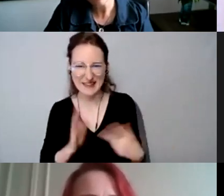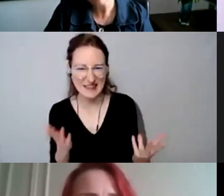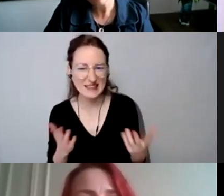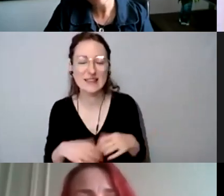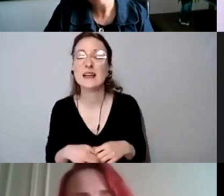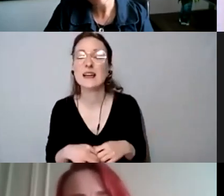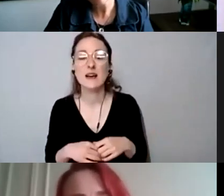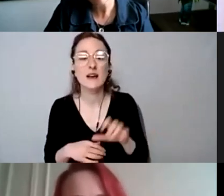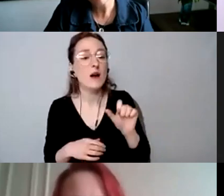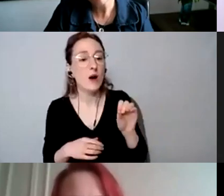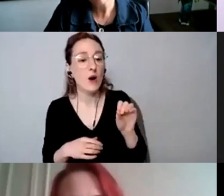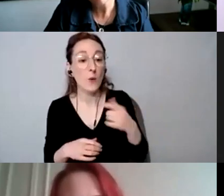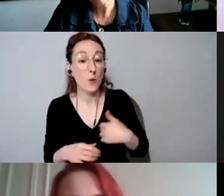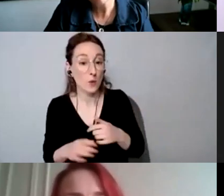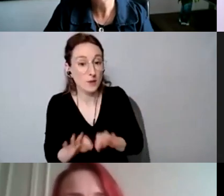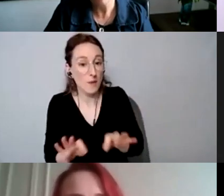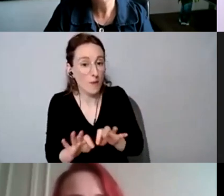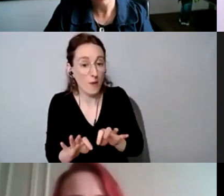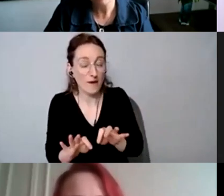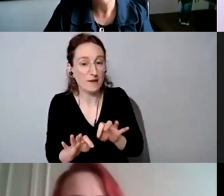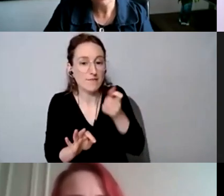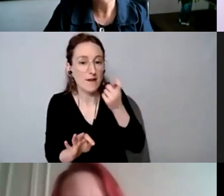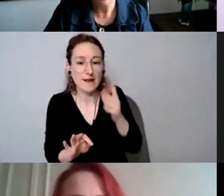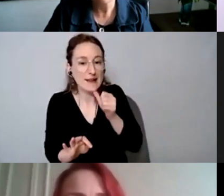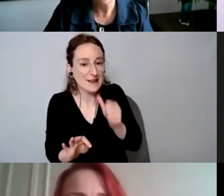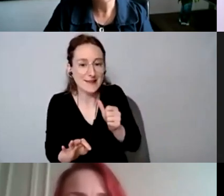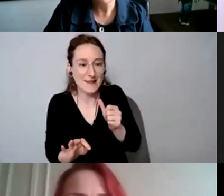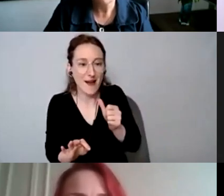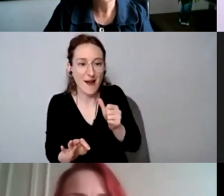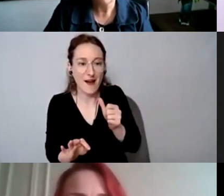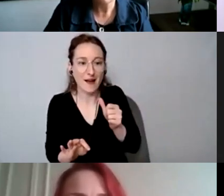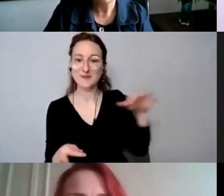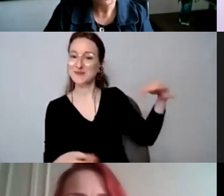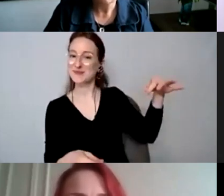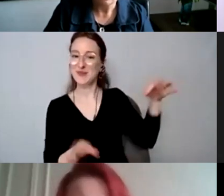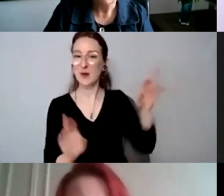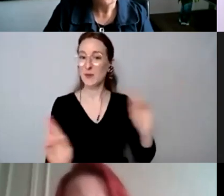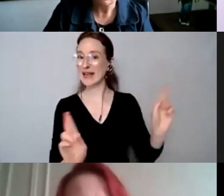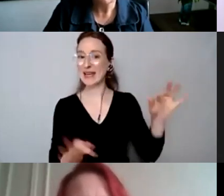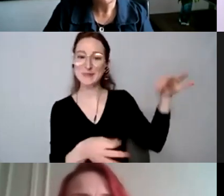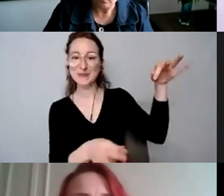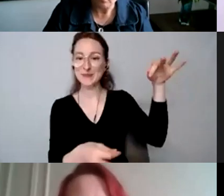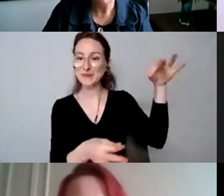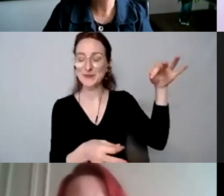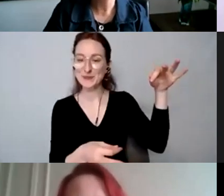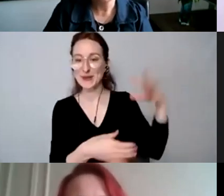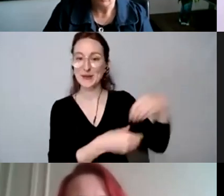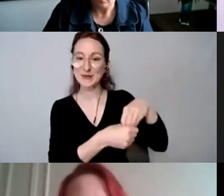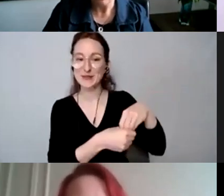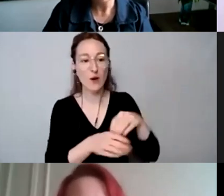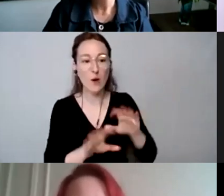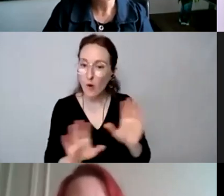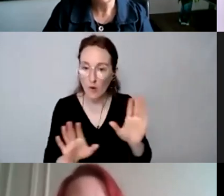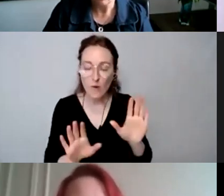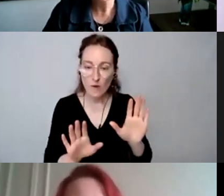of understand that it's not a ready-made thing. It only can be produced collaboratively